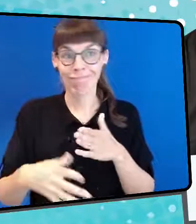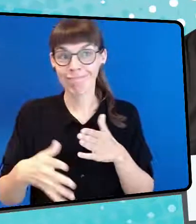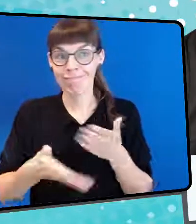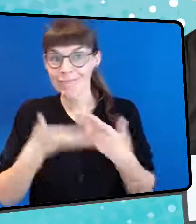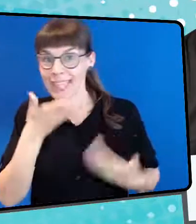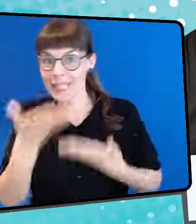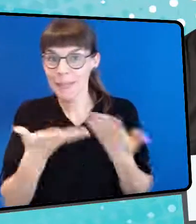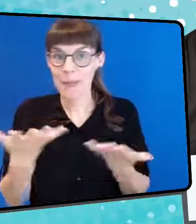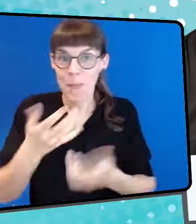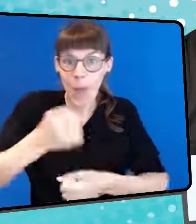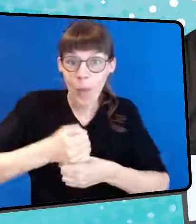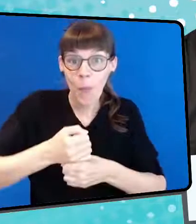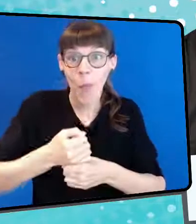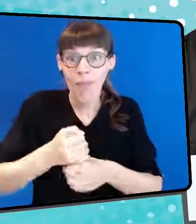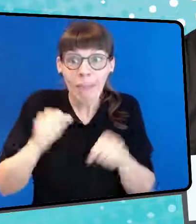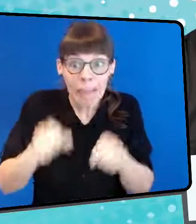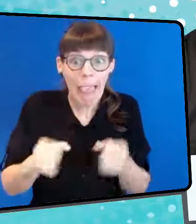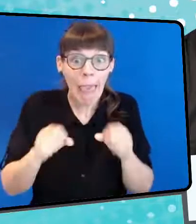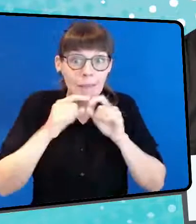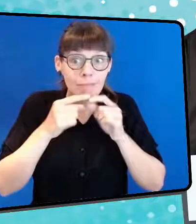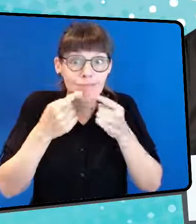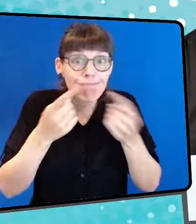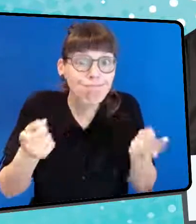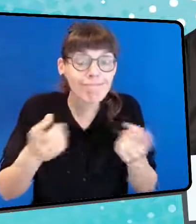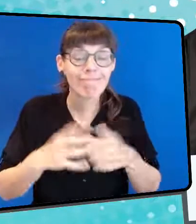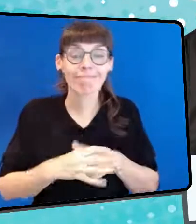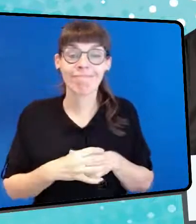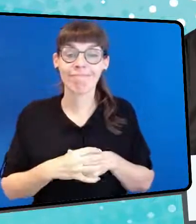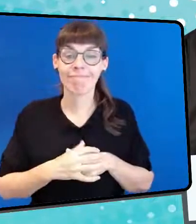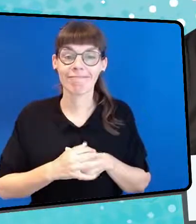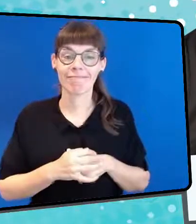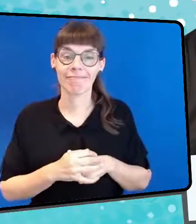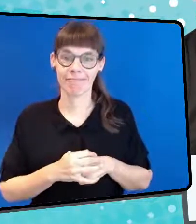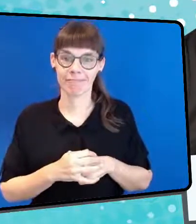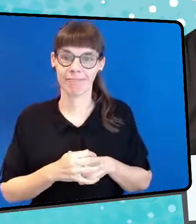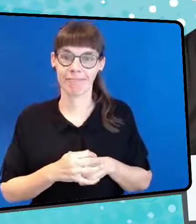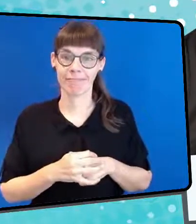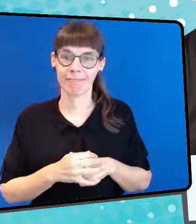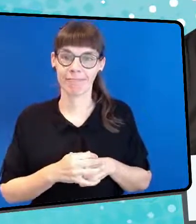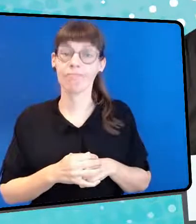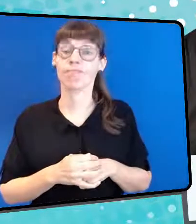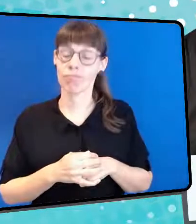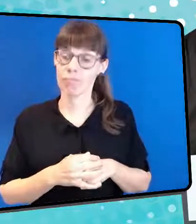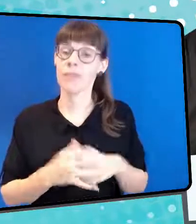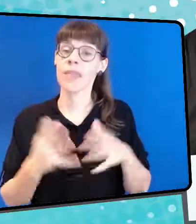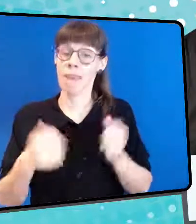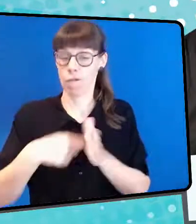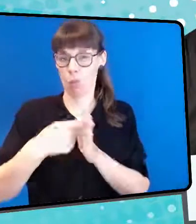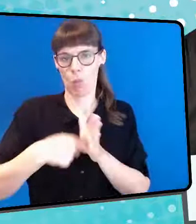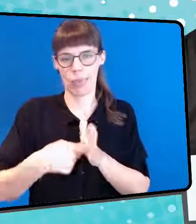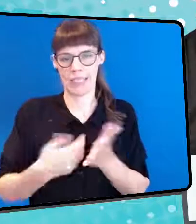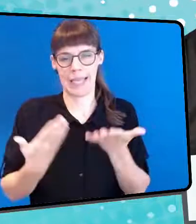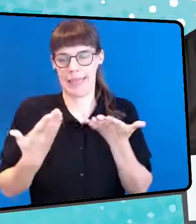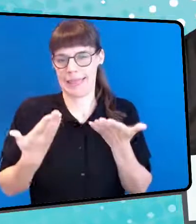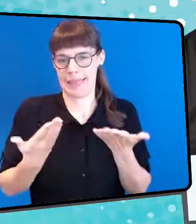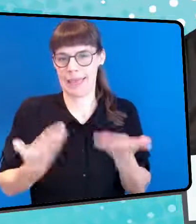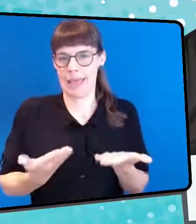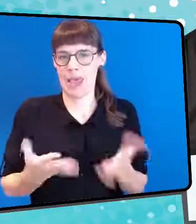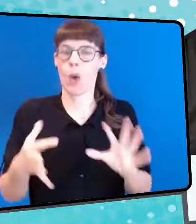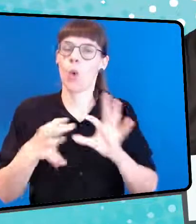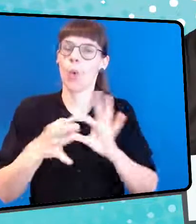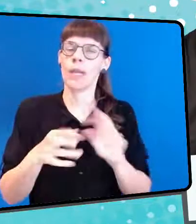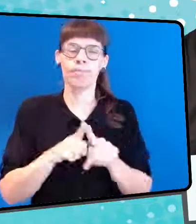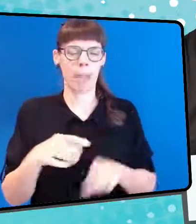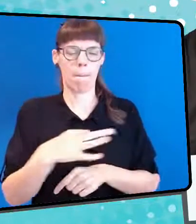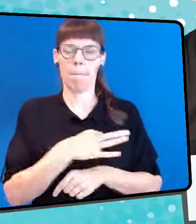you can tell us about? Yeah, sure. Yeah, I mean, the sort of project I'm really focused on right now is in sort of the medical imaging AI